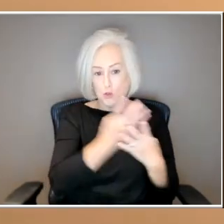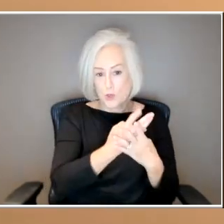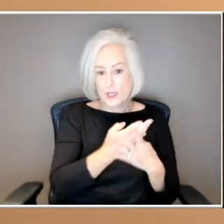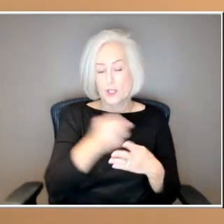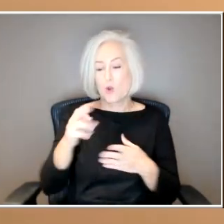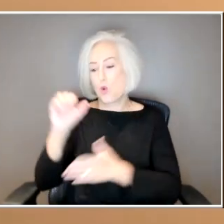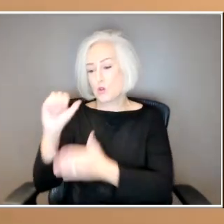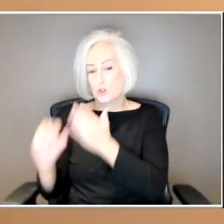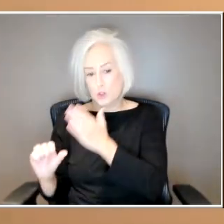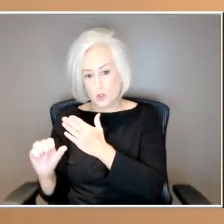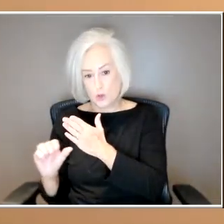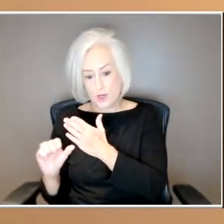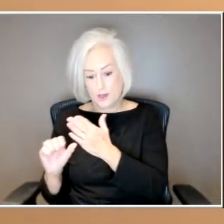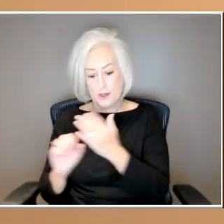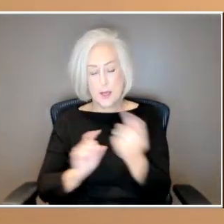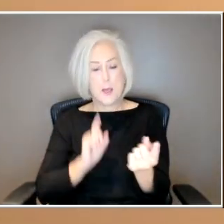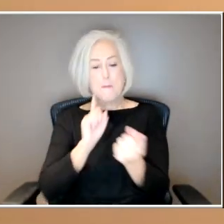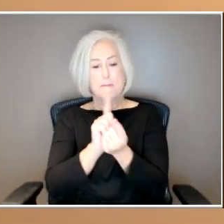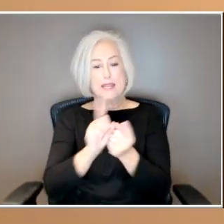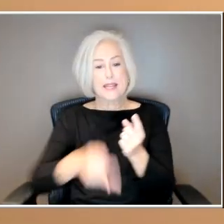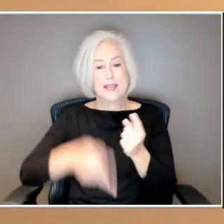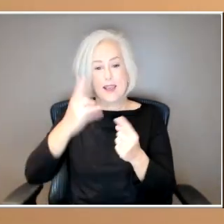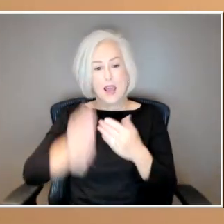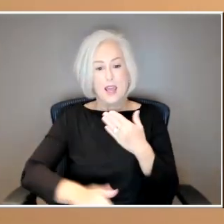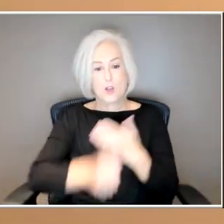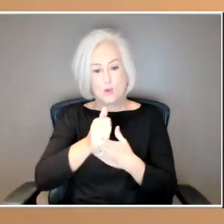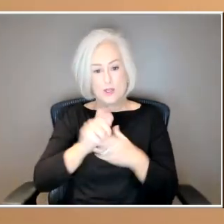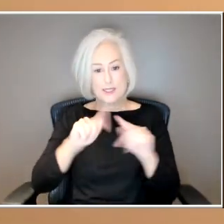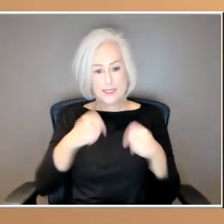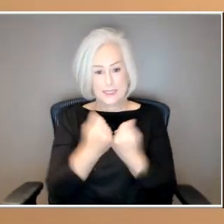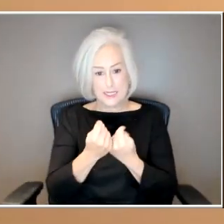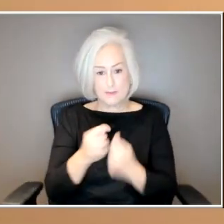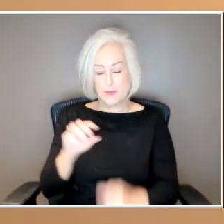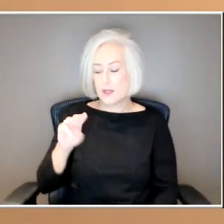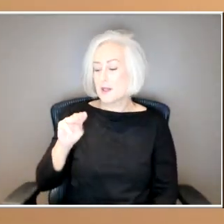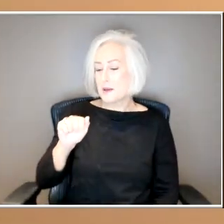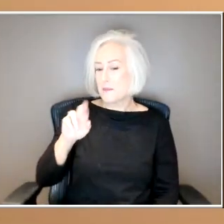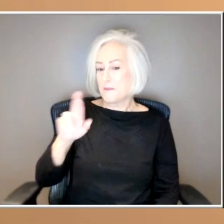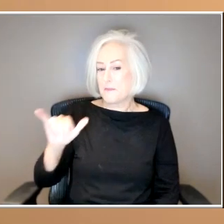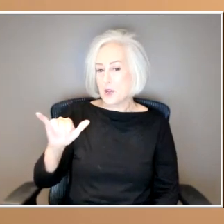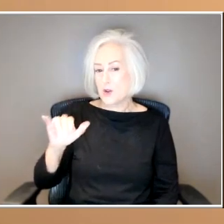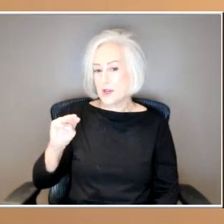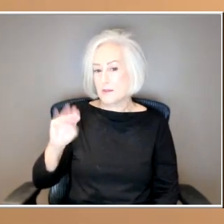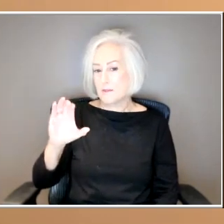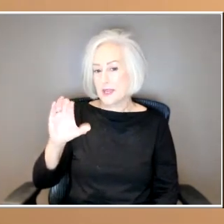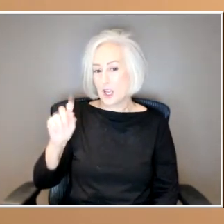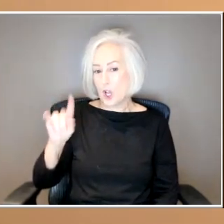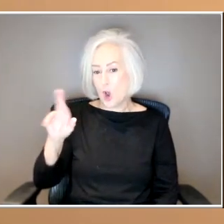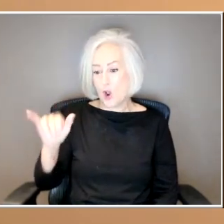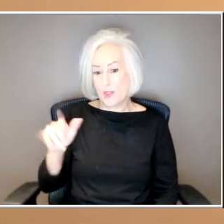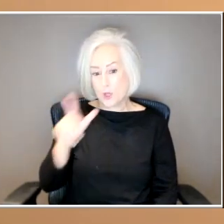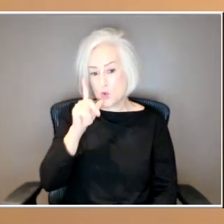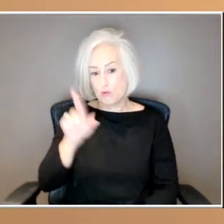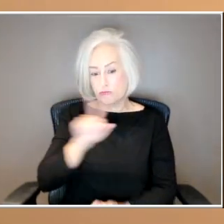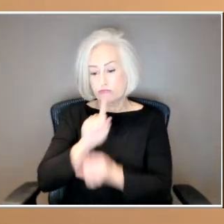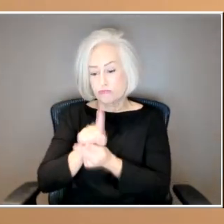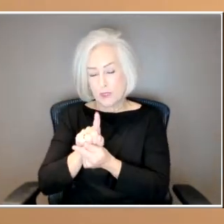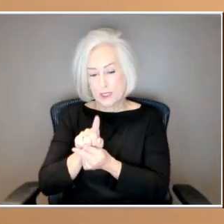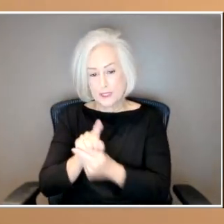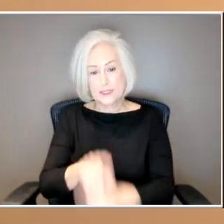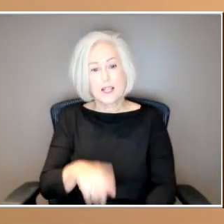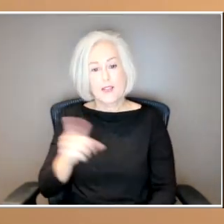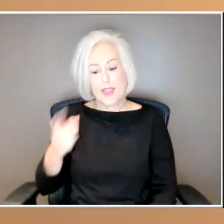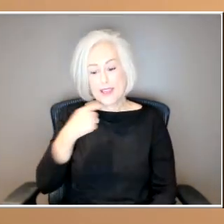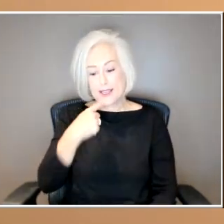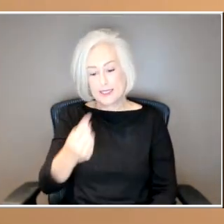with people like the high-risk team. So Mackenzie saw Mary McCarthy. We have a lot of high-risk, wonderful providers. They can tell you what your lifetime risk of